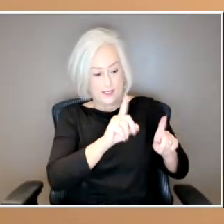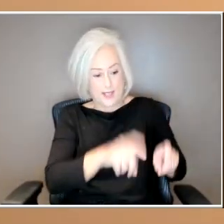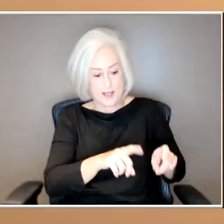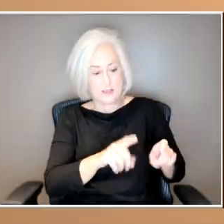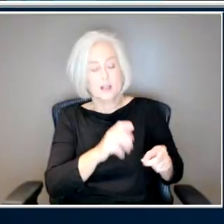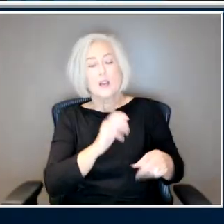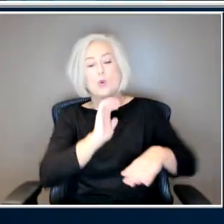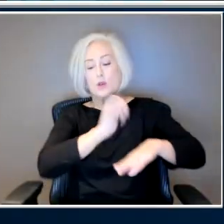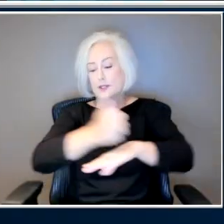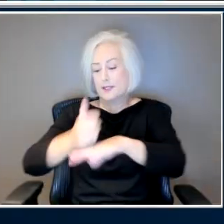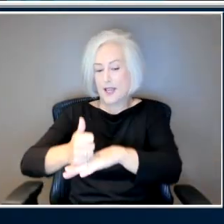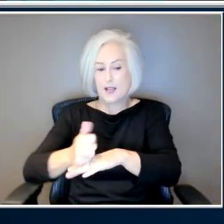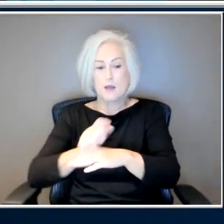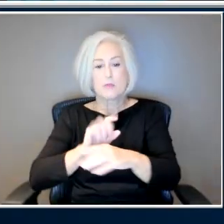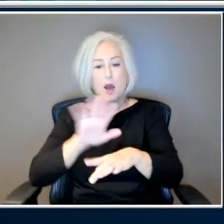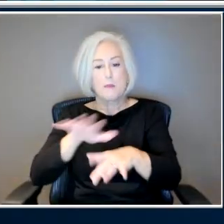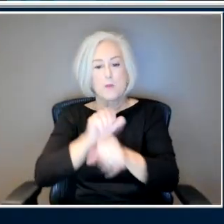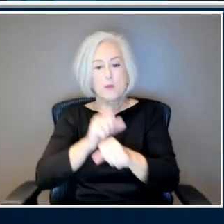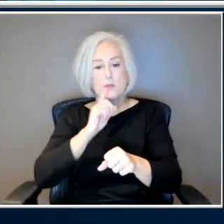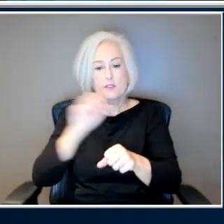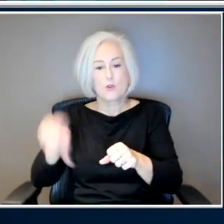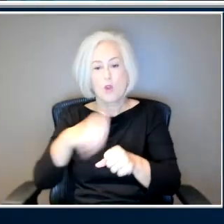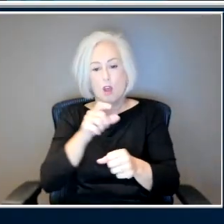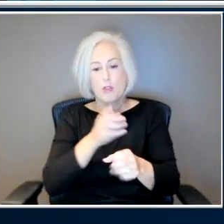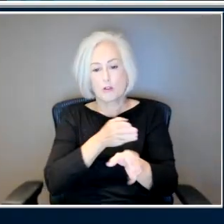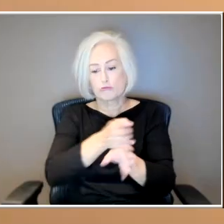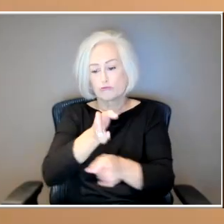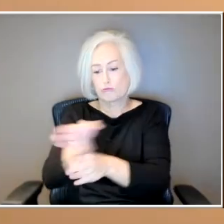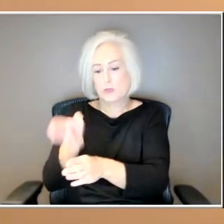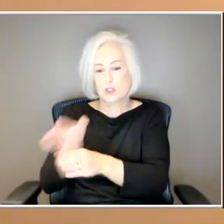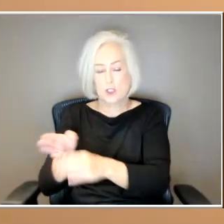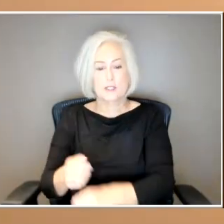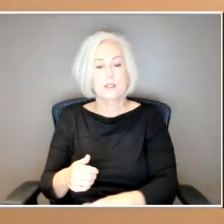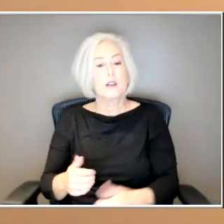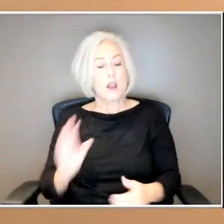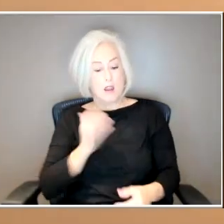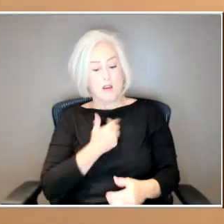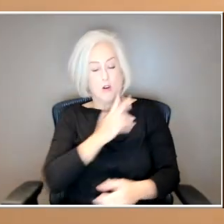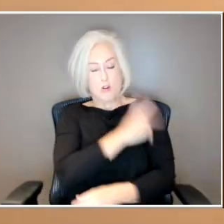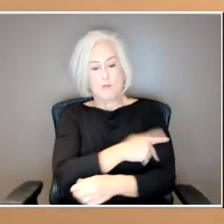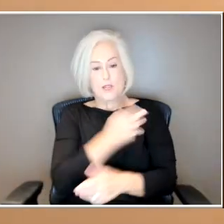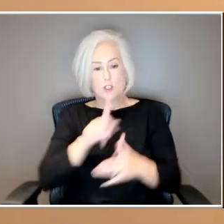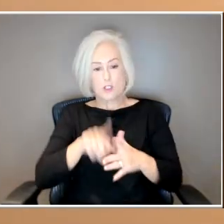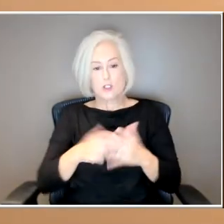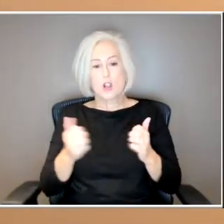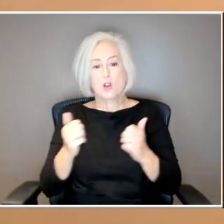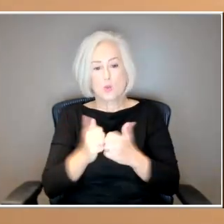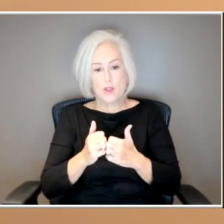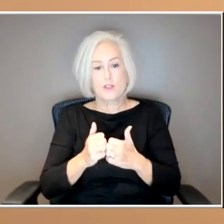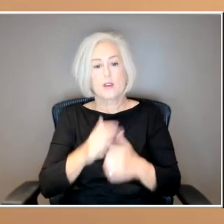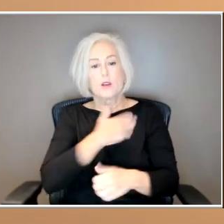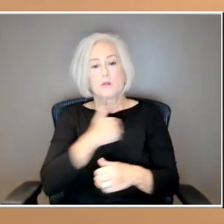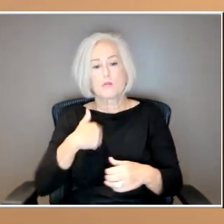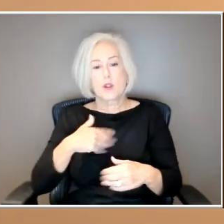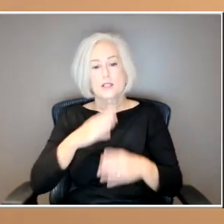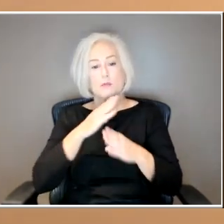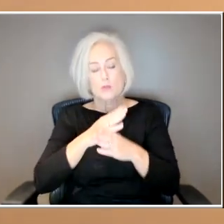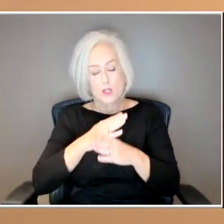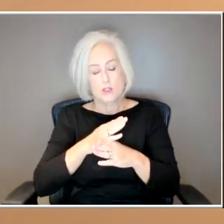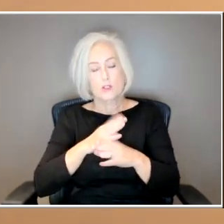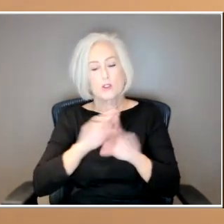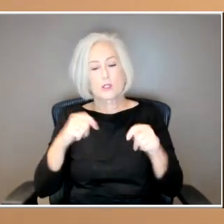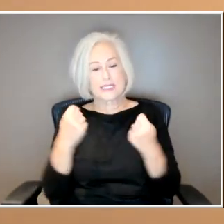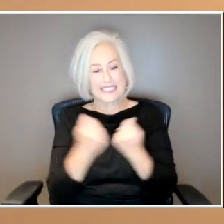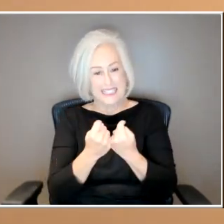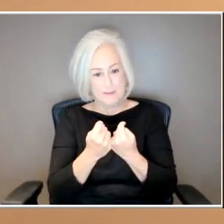see. And in our patients, most commonly, they start with a breast cancer prevention team to offer increased screening, and they wouldn't meet